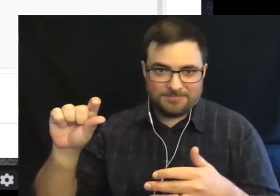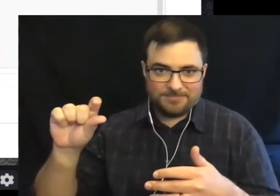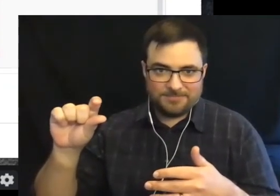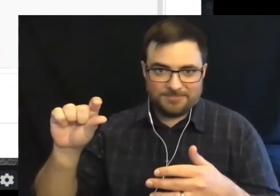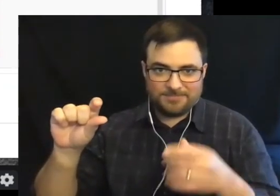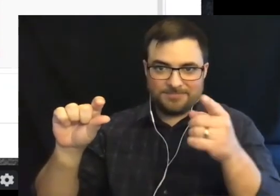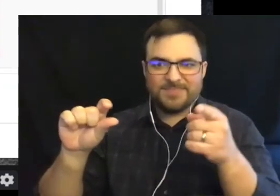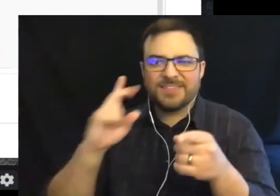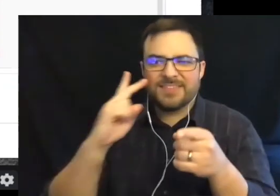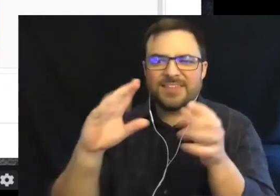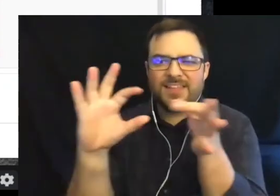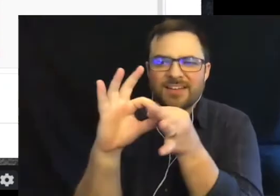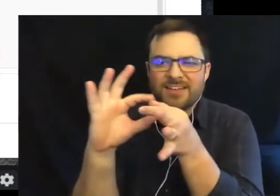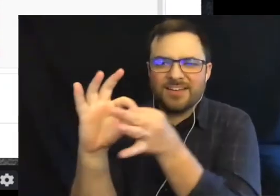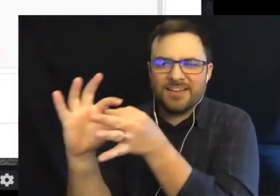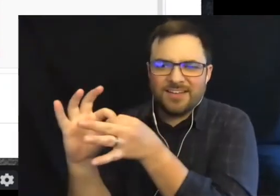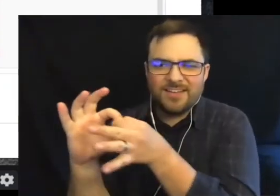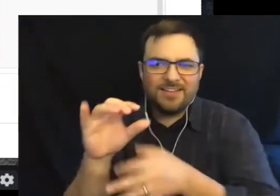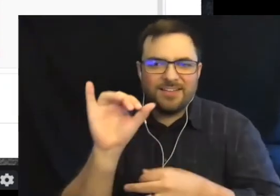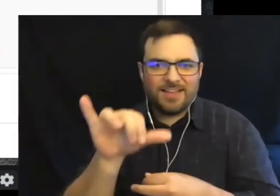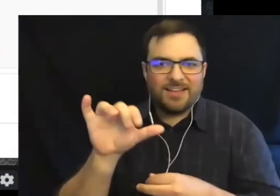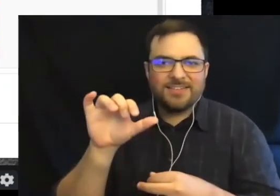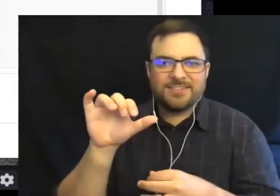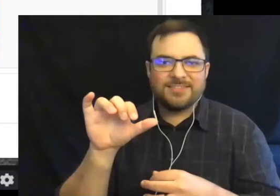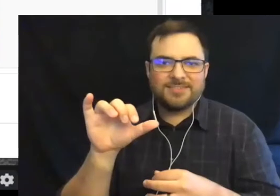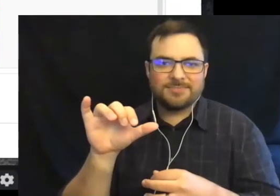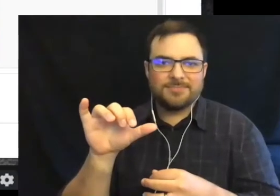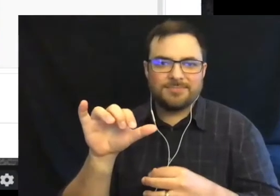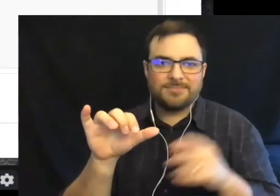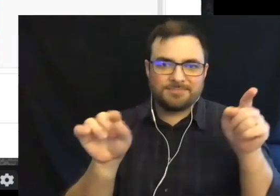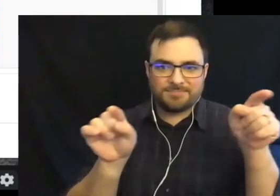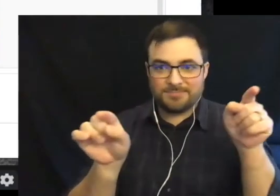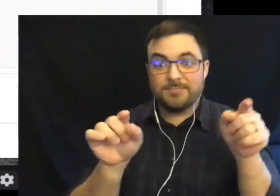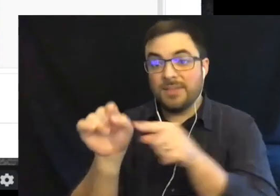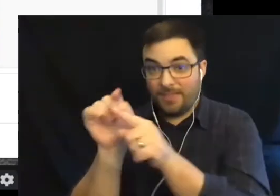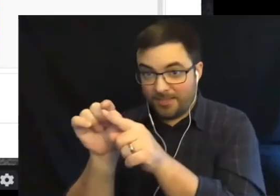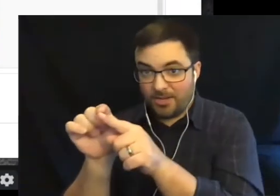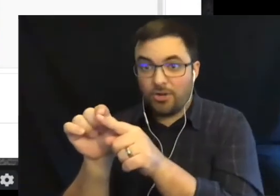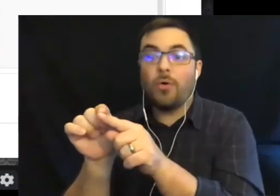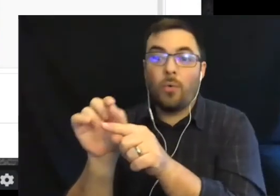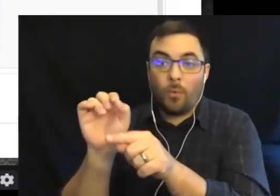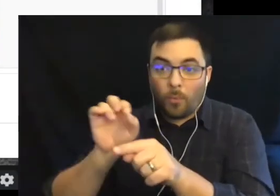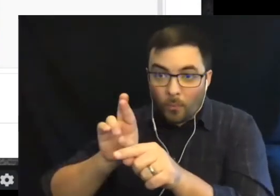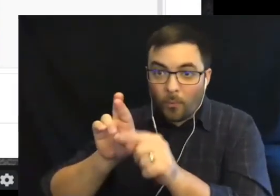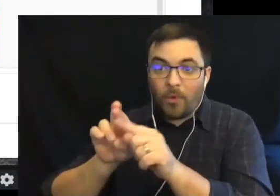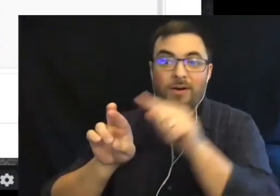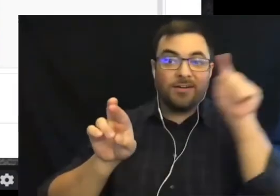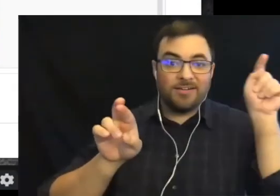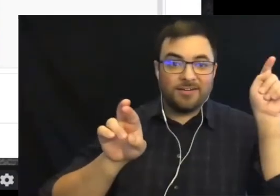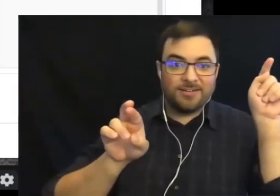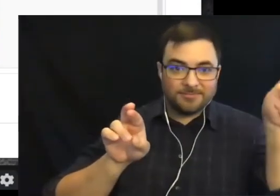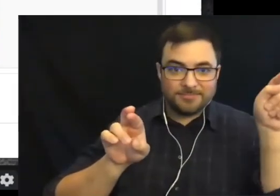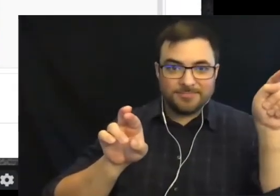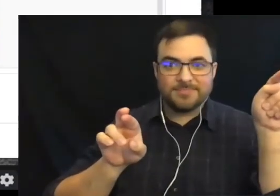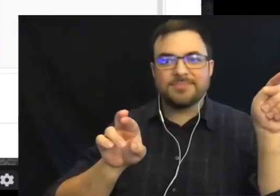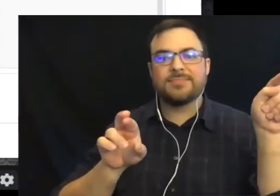to this icon. So you can insert link here. You can go to insert link down at the bottom. I think you can right